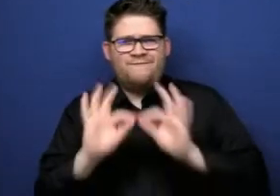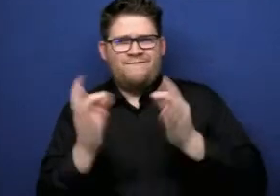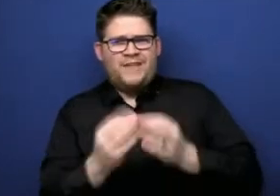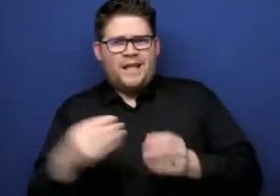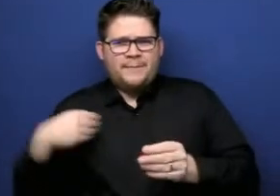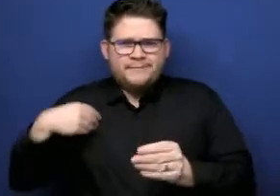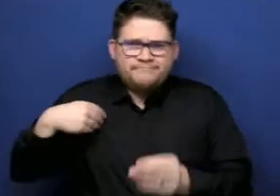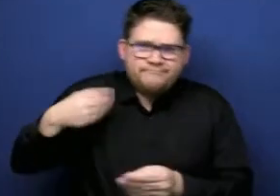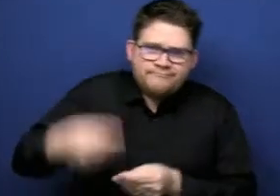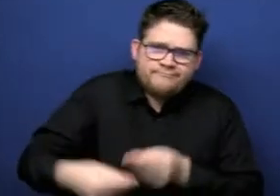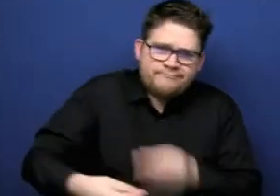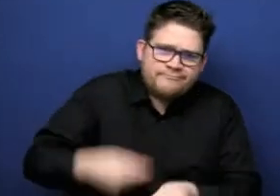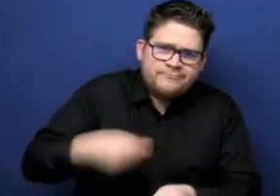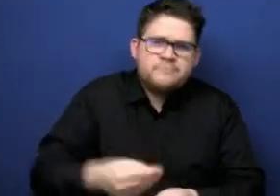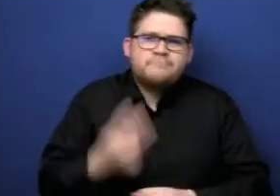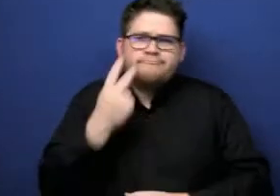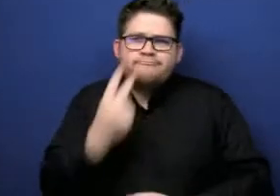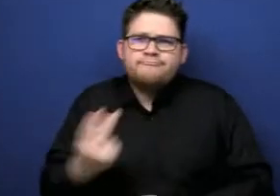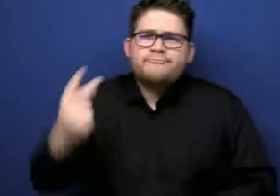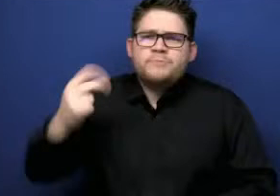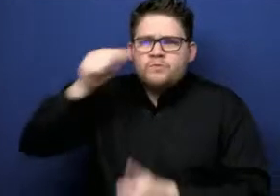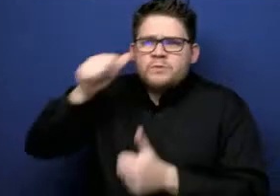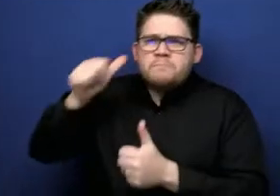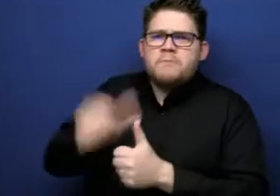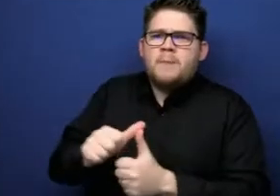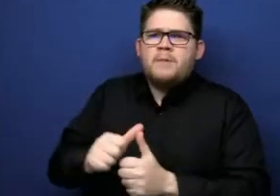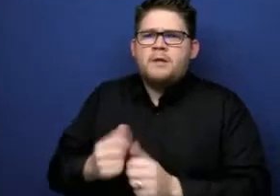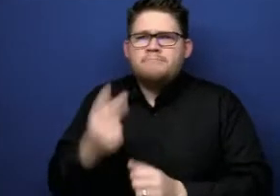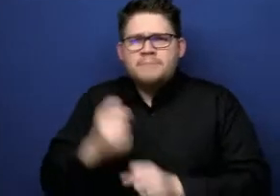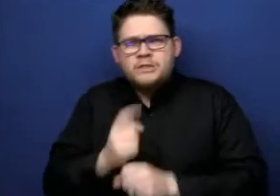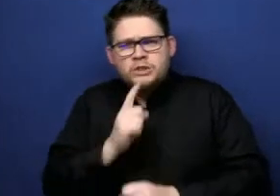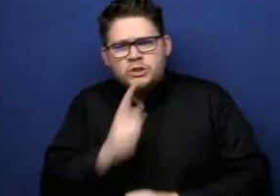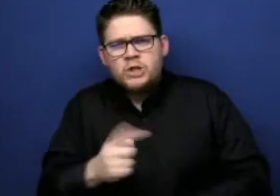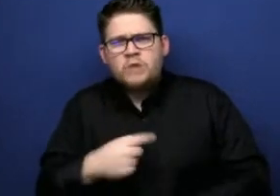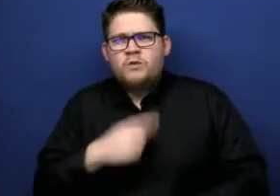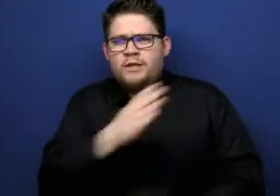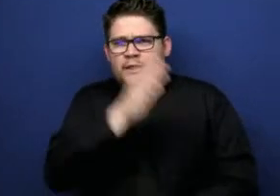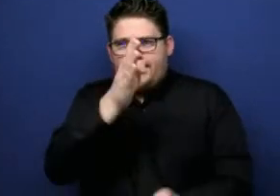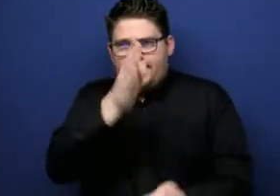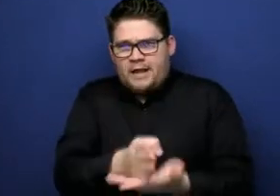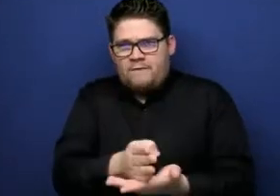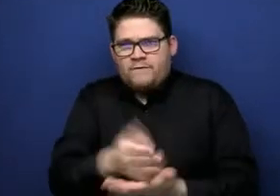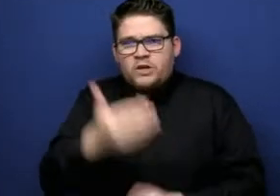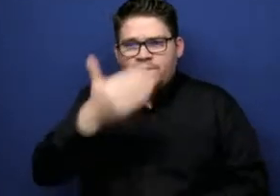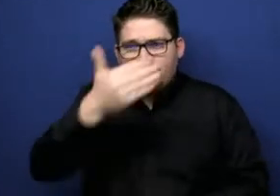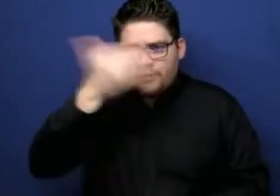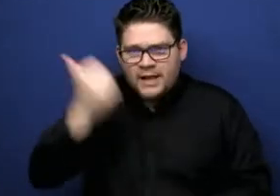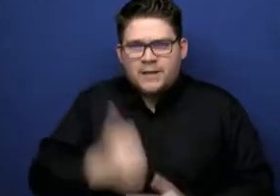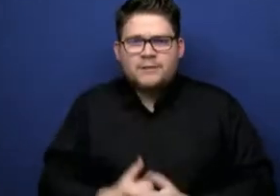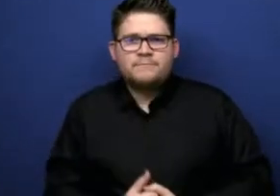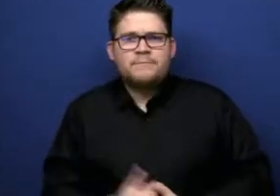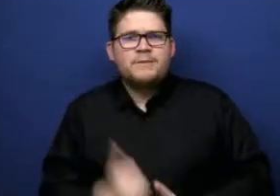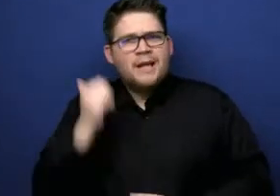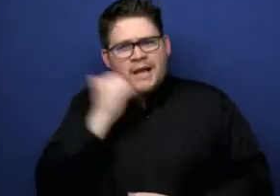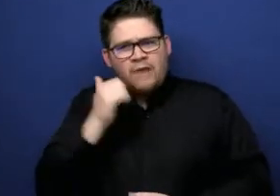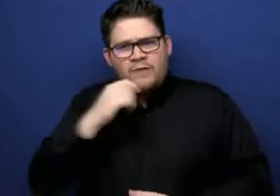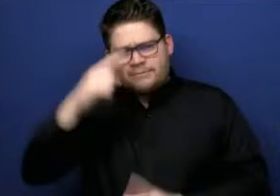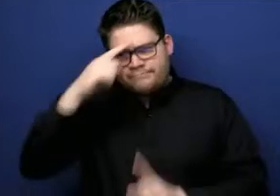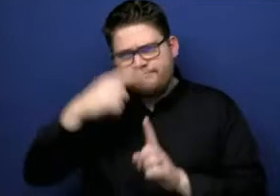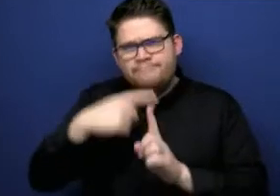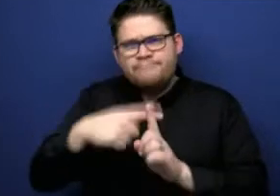memories, to ensure that not only do we never forget, but that every day we continue to fight against all forms of